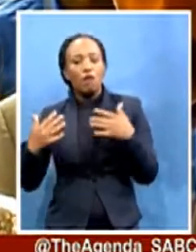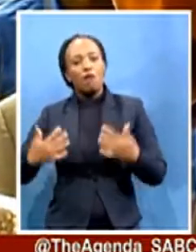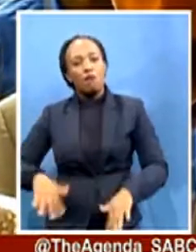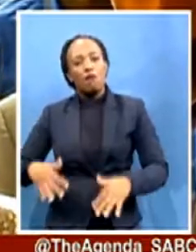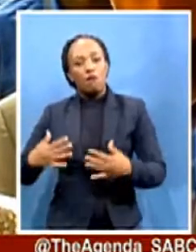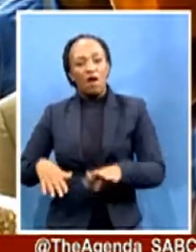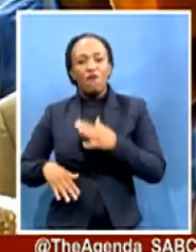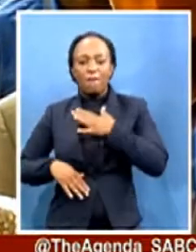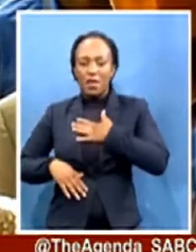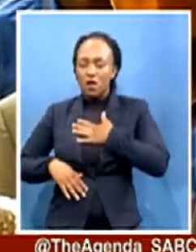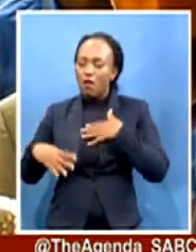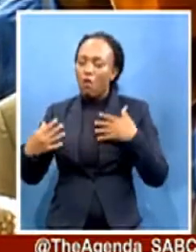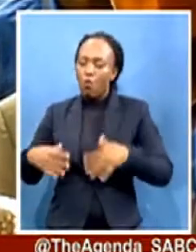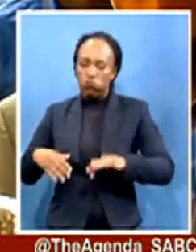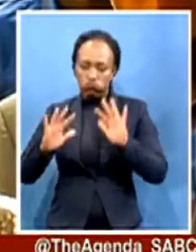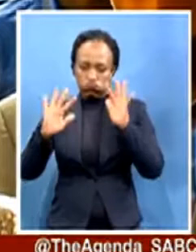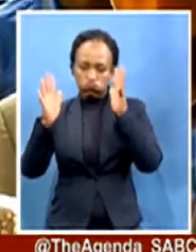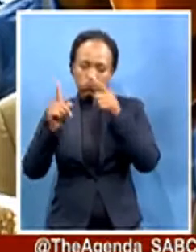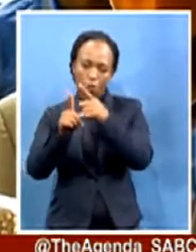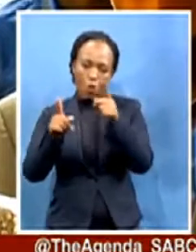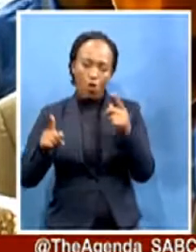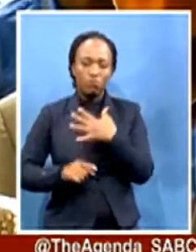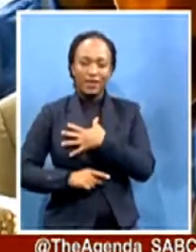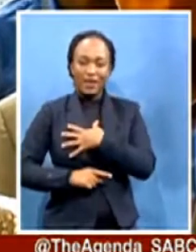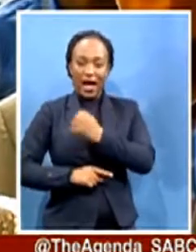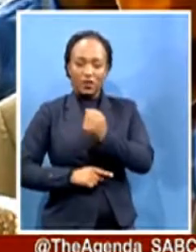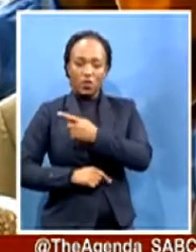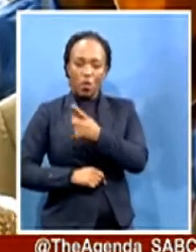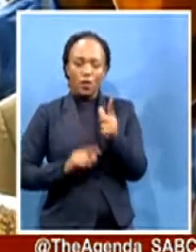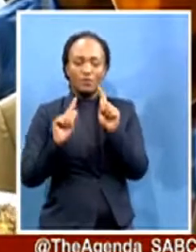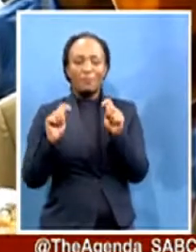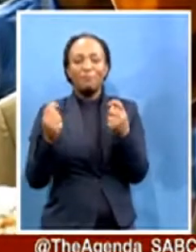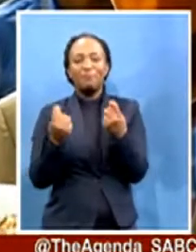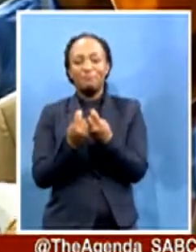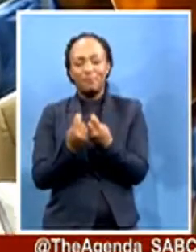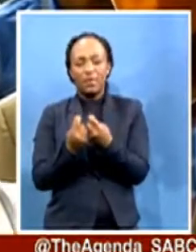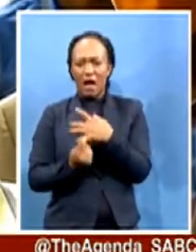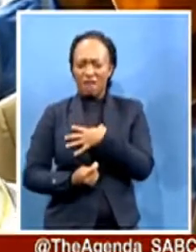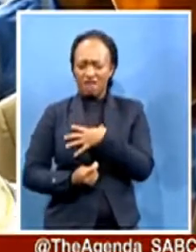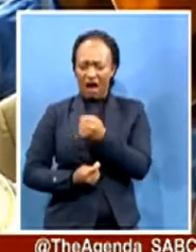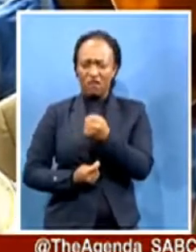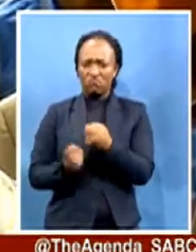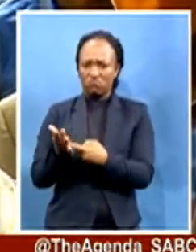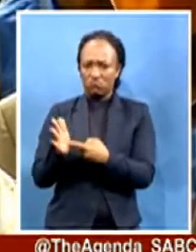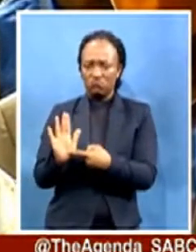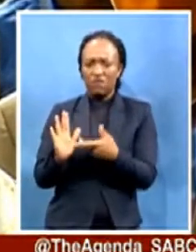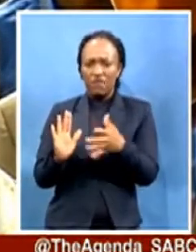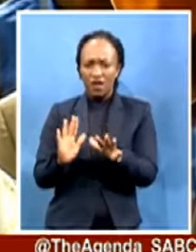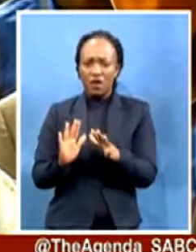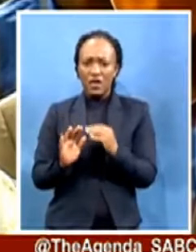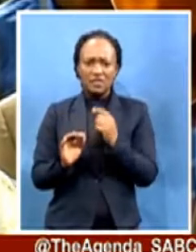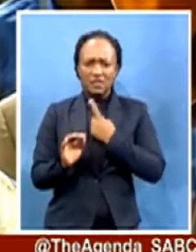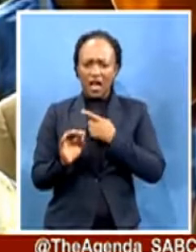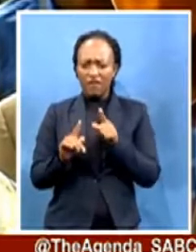want to commend this team for the courage that they've shown to walk in there, take the patients, rescue the